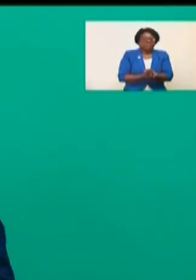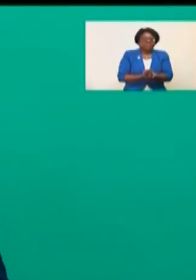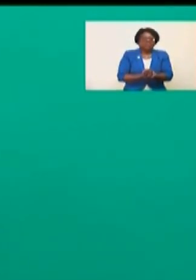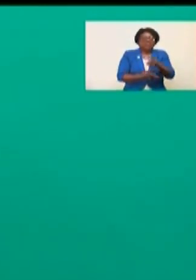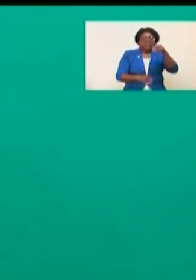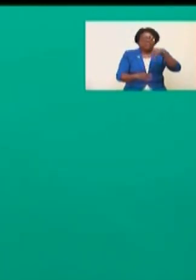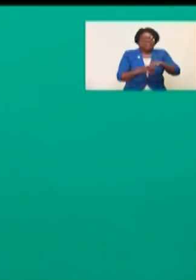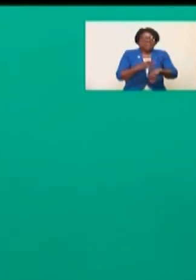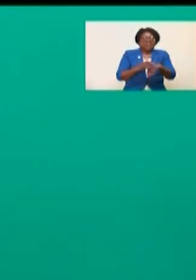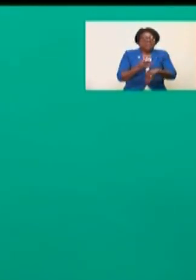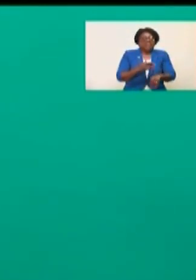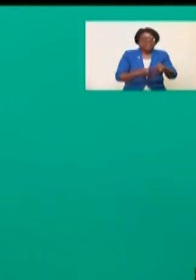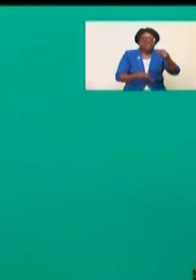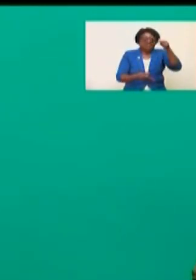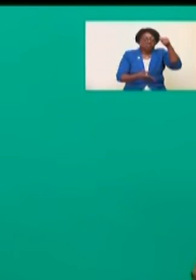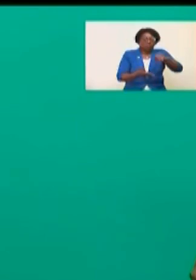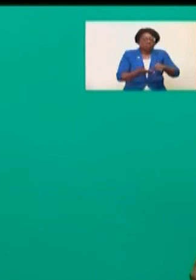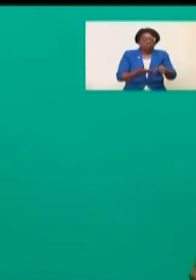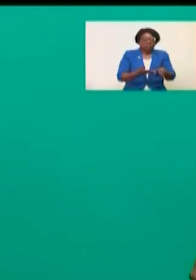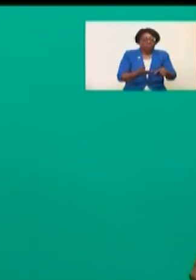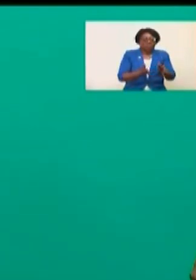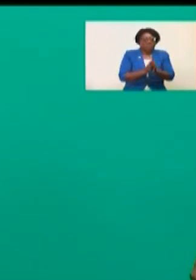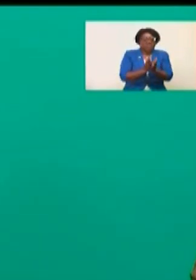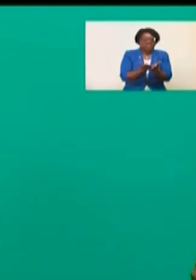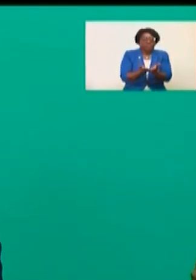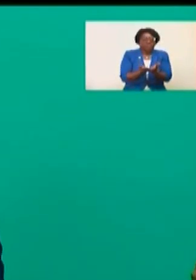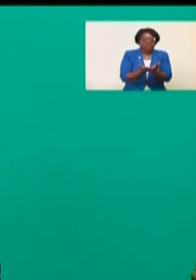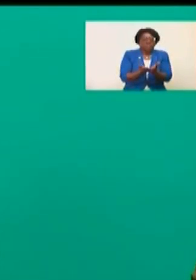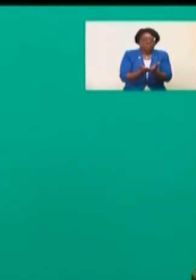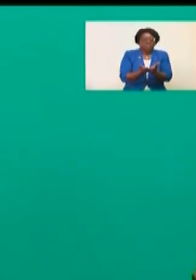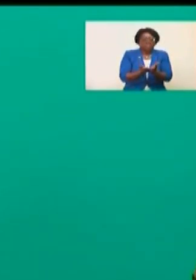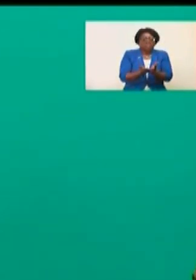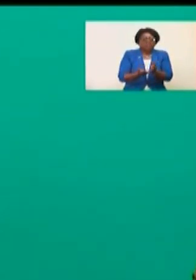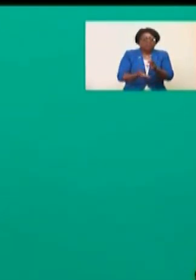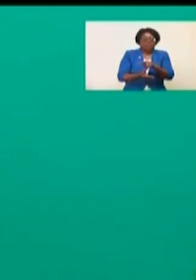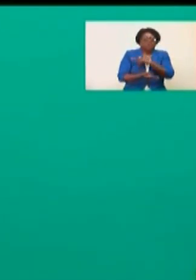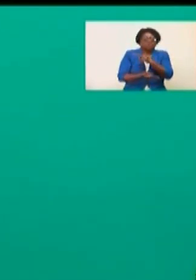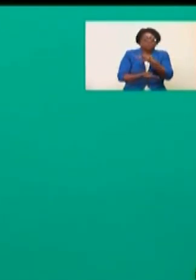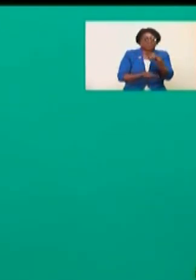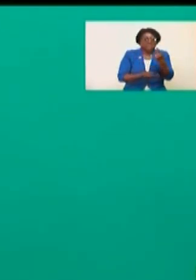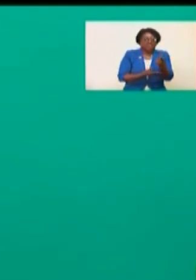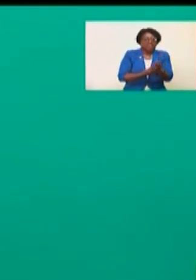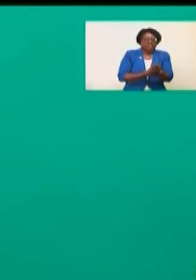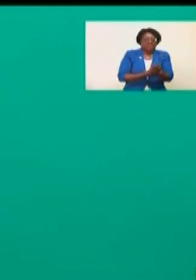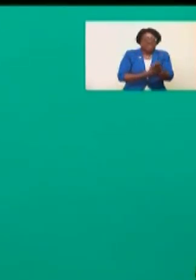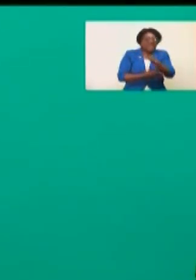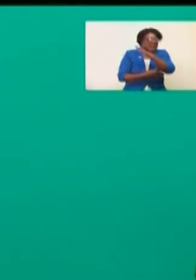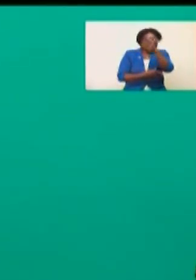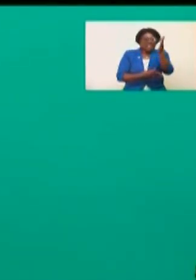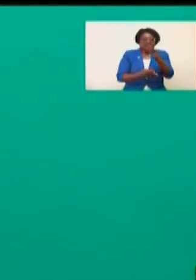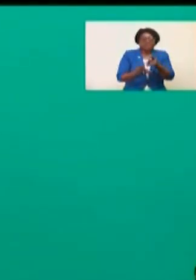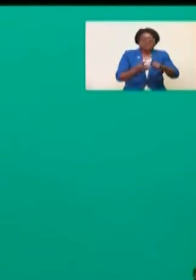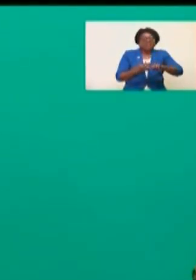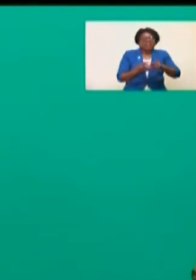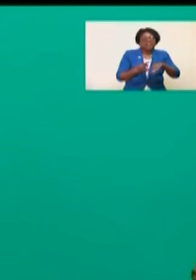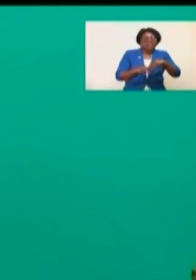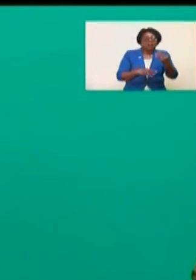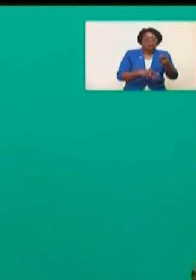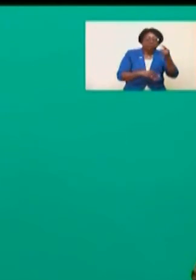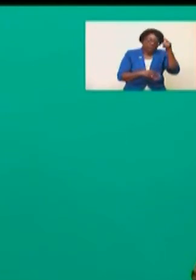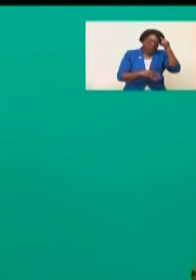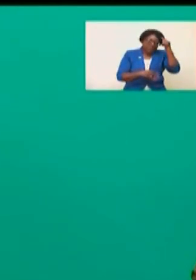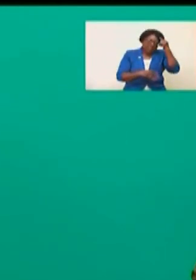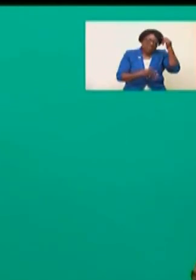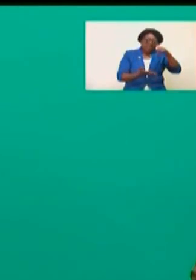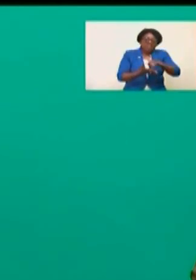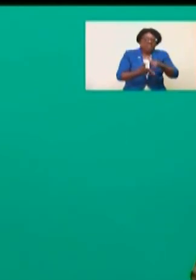in his autobiography, Big Bad Brad, Mr. Roberts opined, I never started out thinking that I was going to be